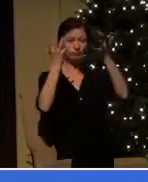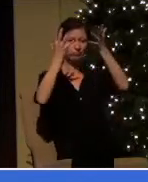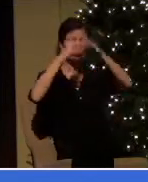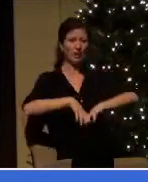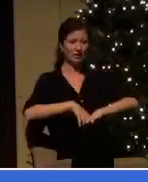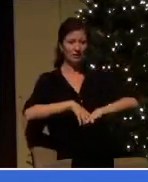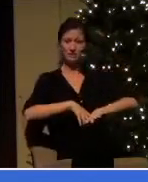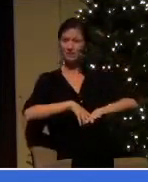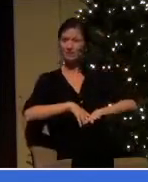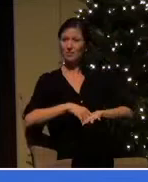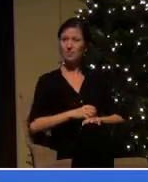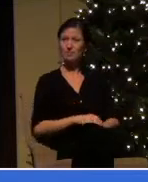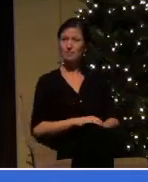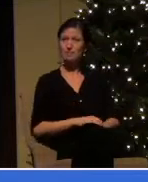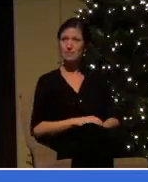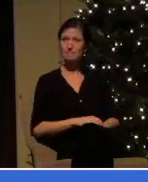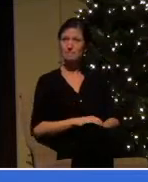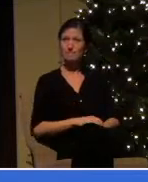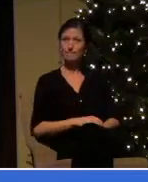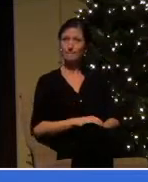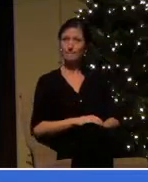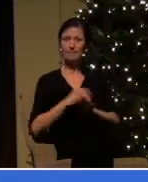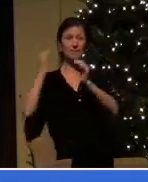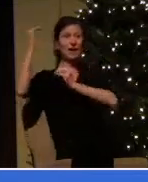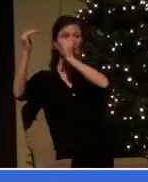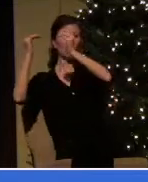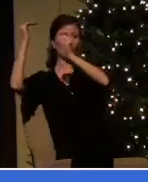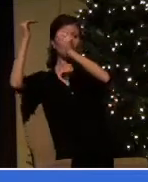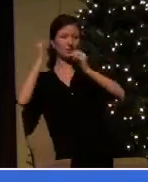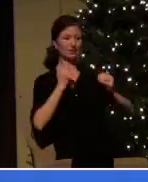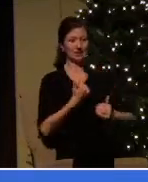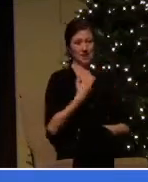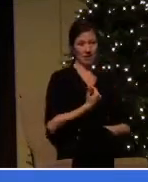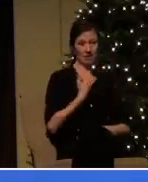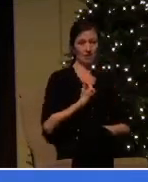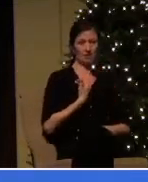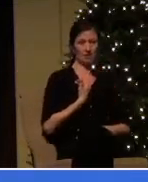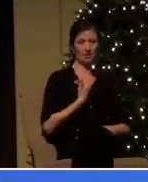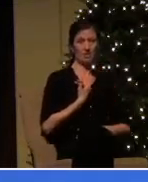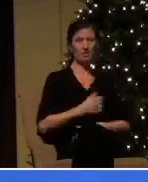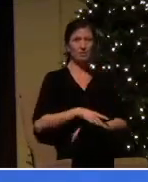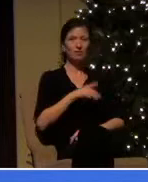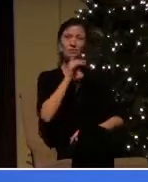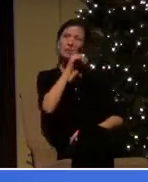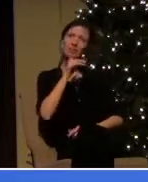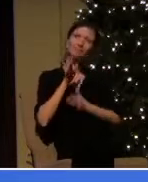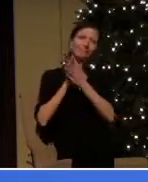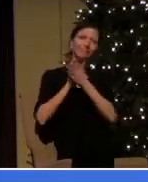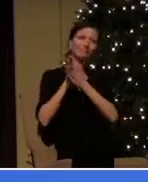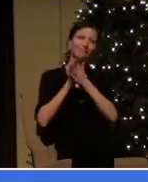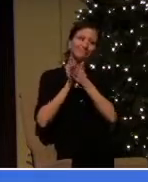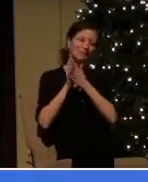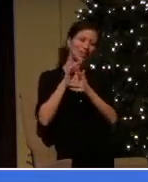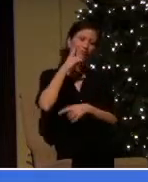you know, adult generation and a younger generation is that we often look askance at the hopes and the dreams of young people